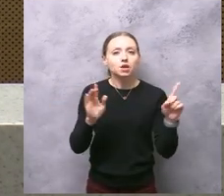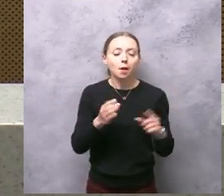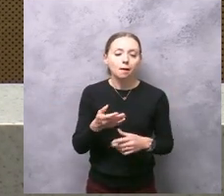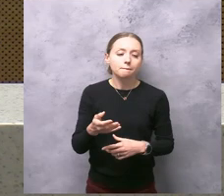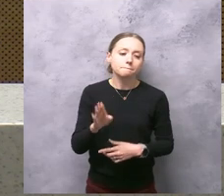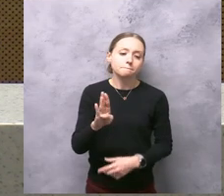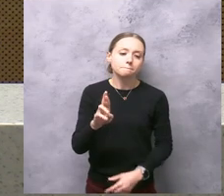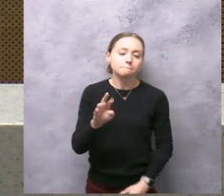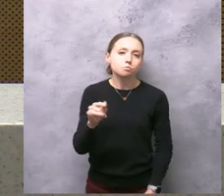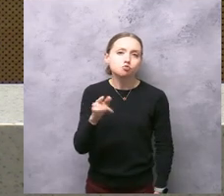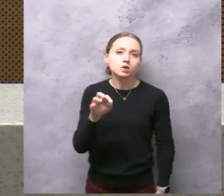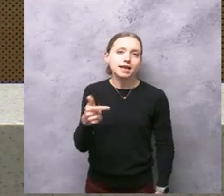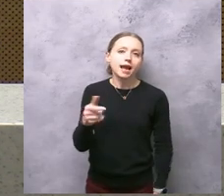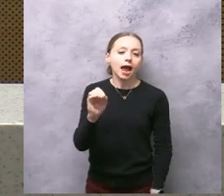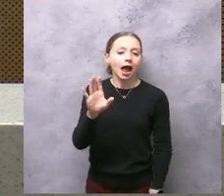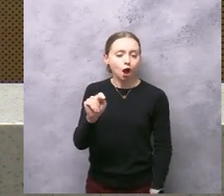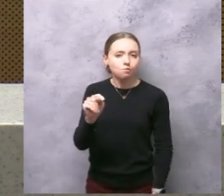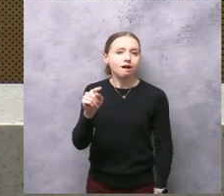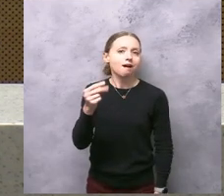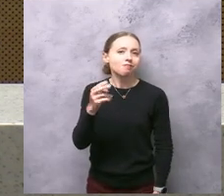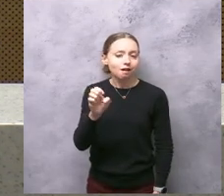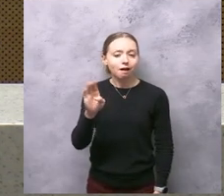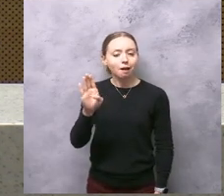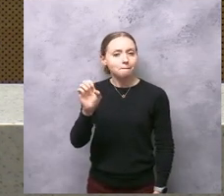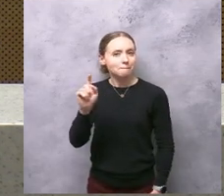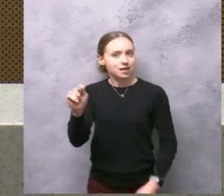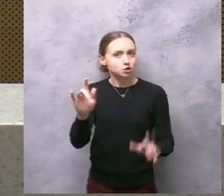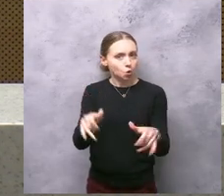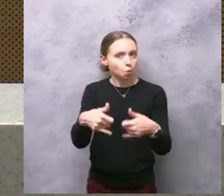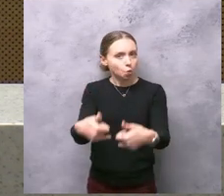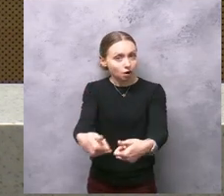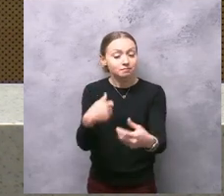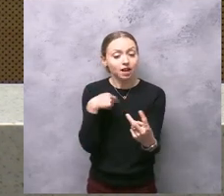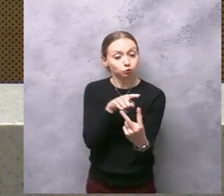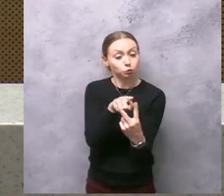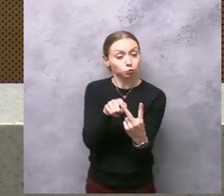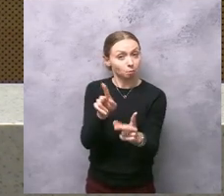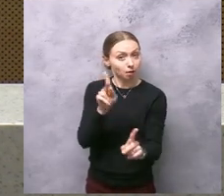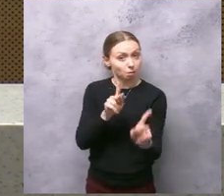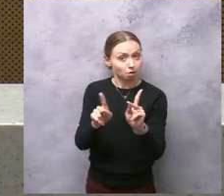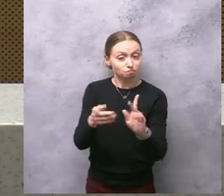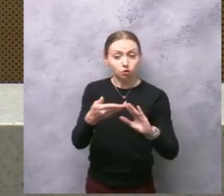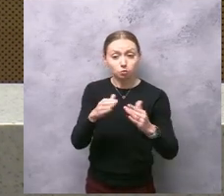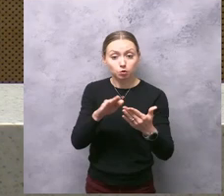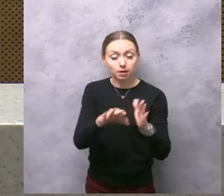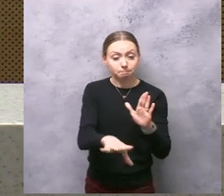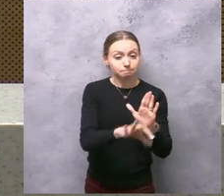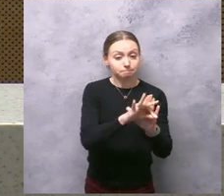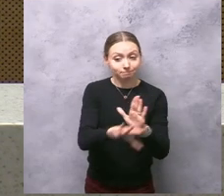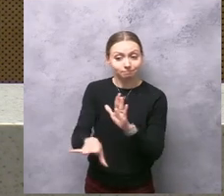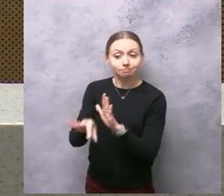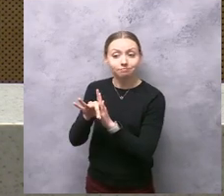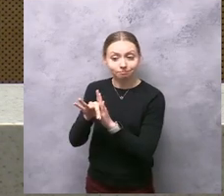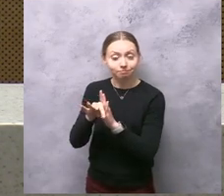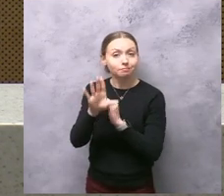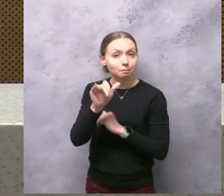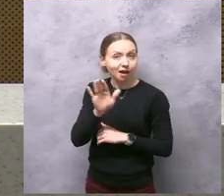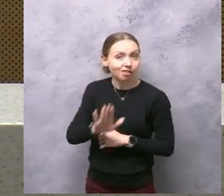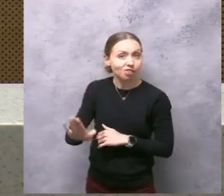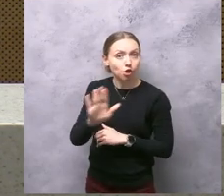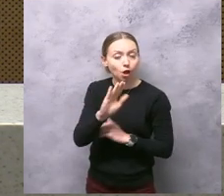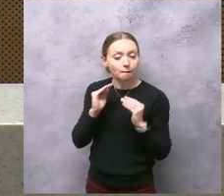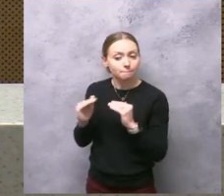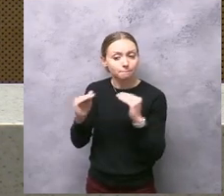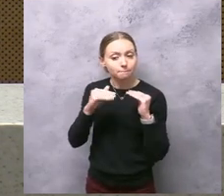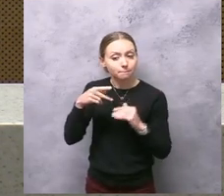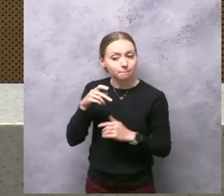board. There's two individuals we like to represent in the community. They're picked by their peers. They cannot be a